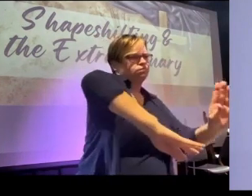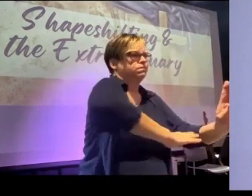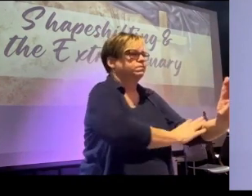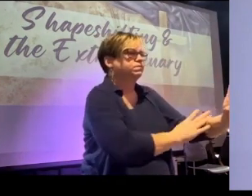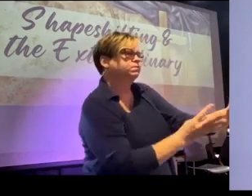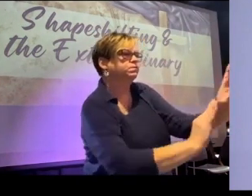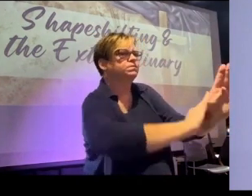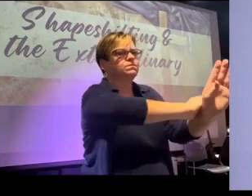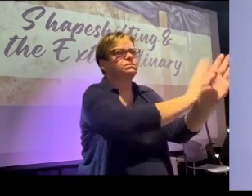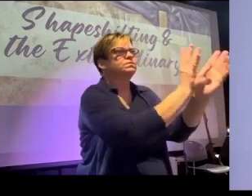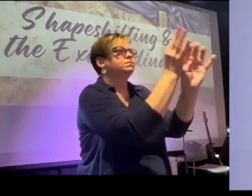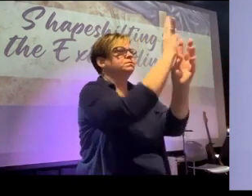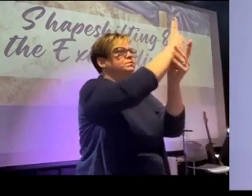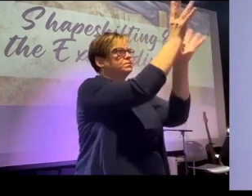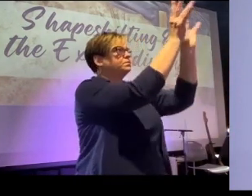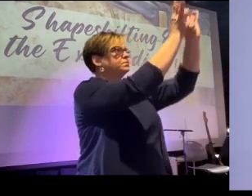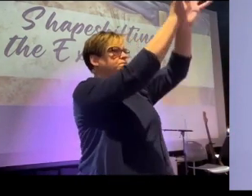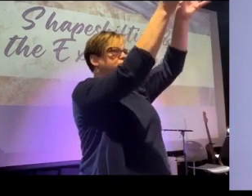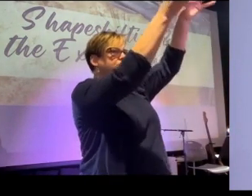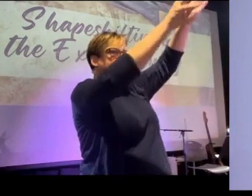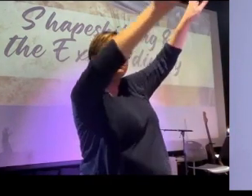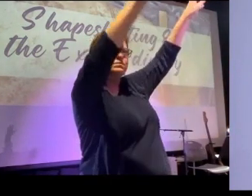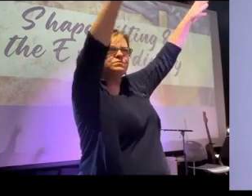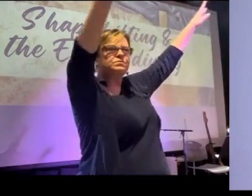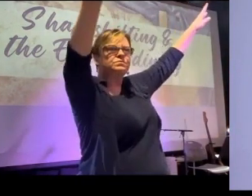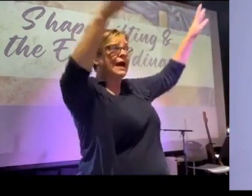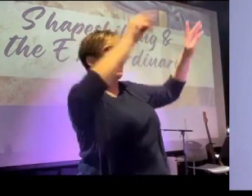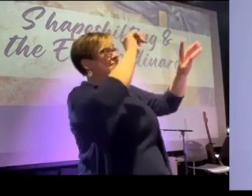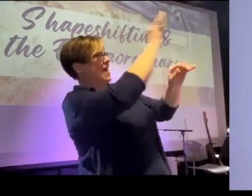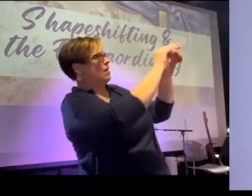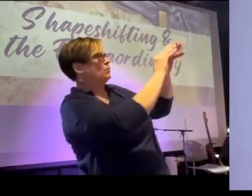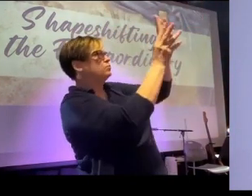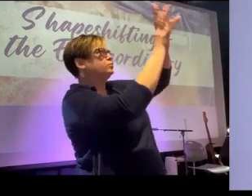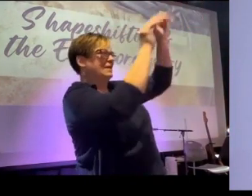providing shade, grip,